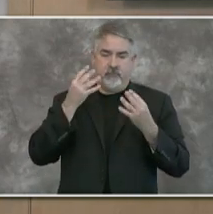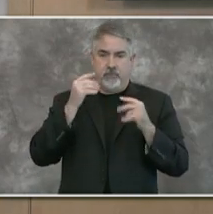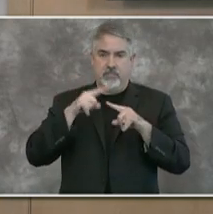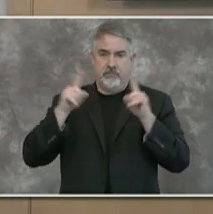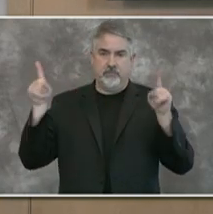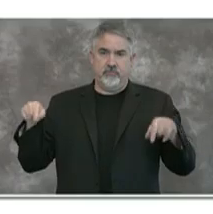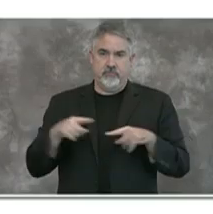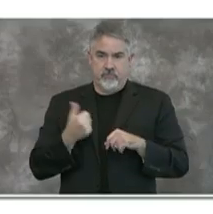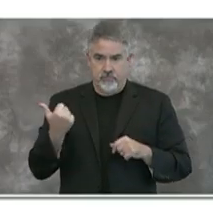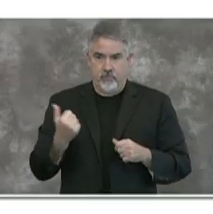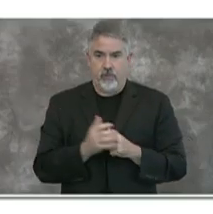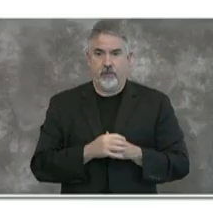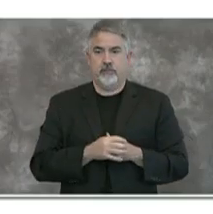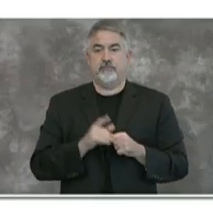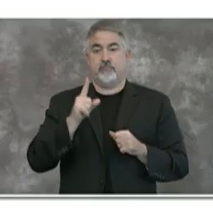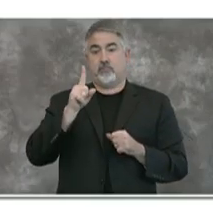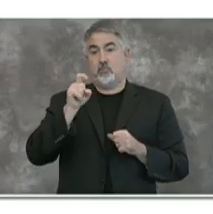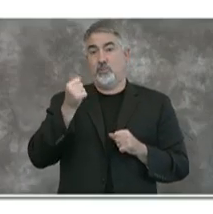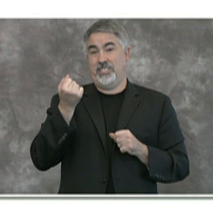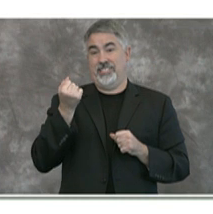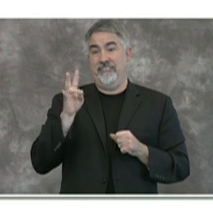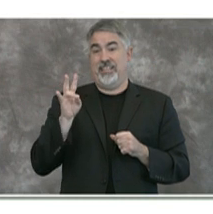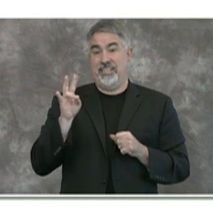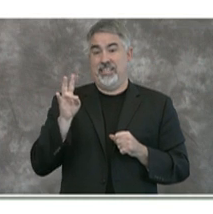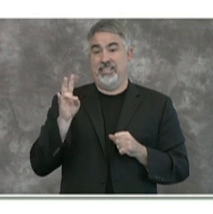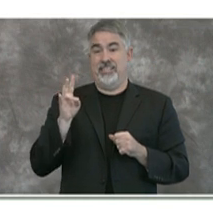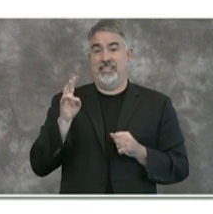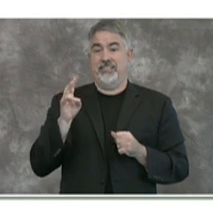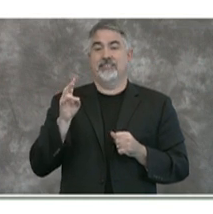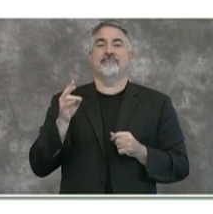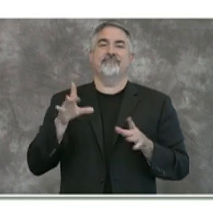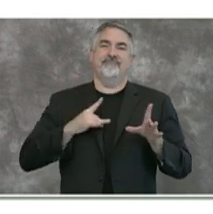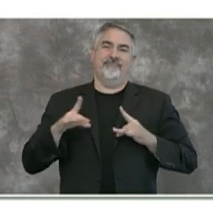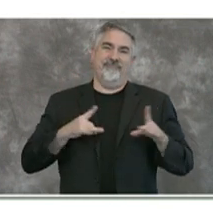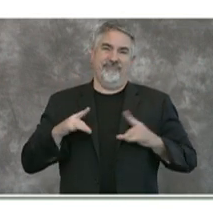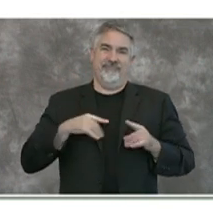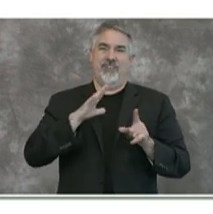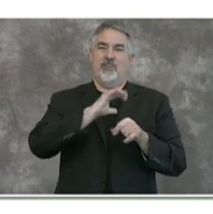reporting 117 new positives, which brings our total to